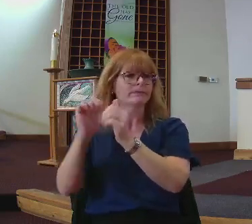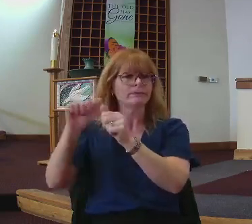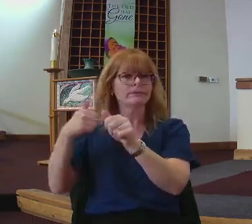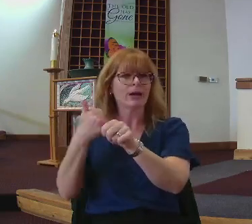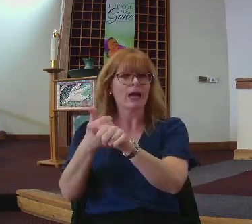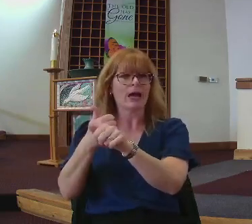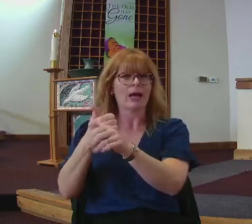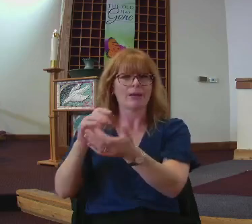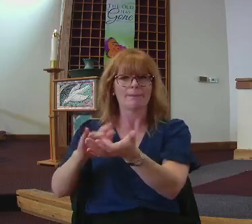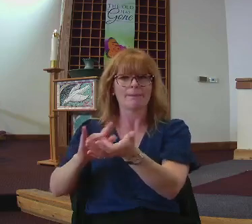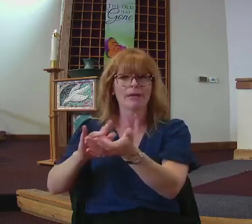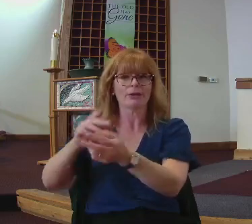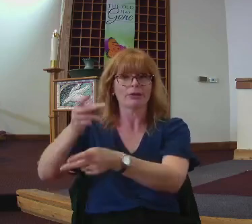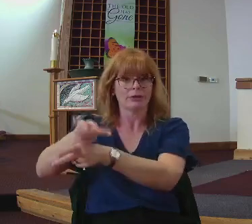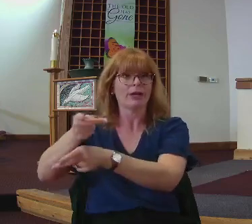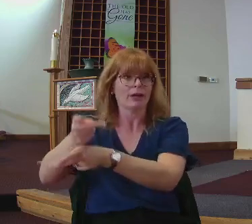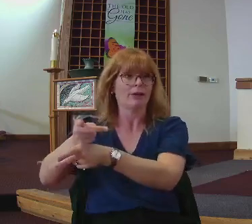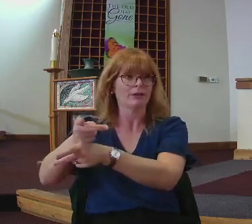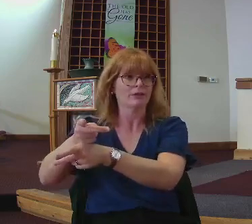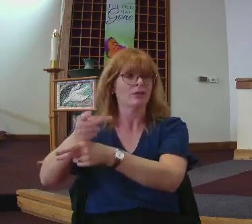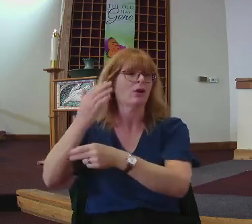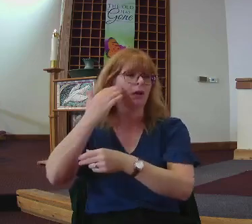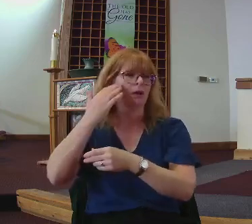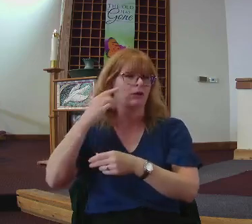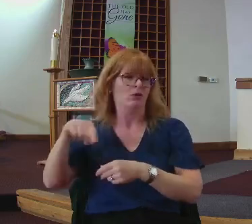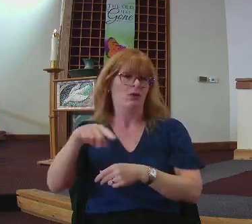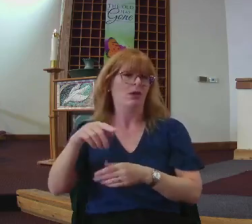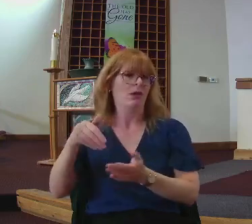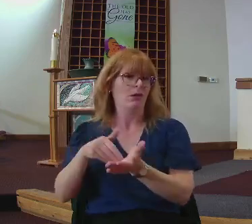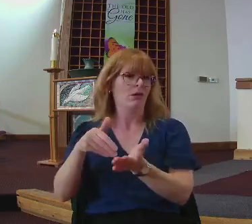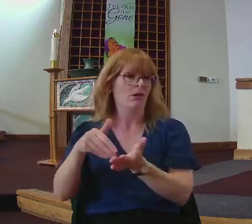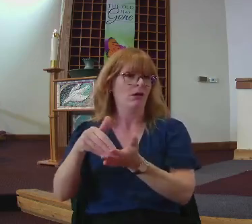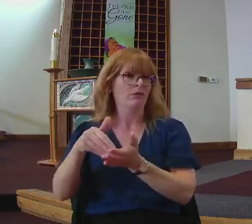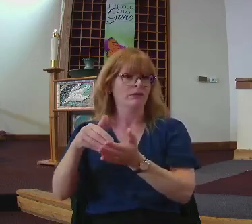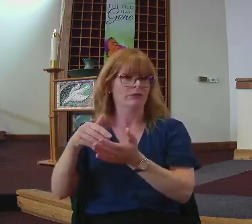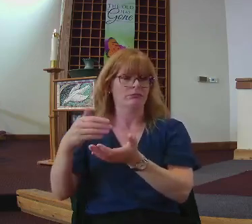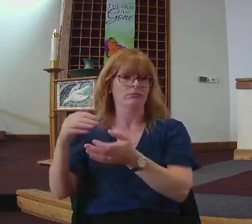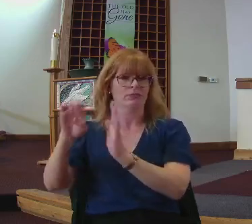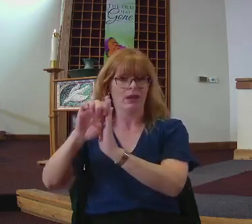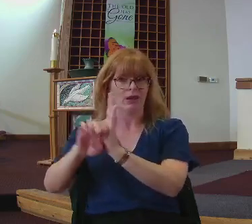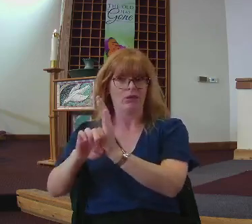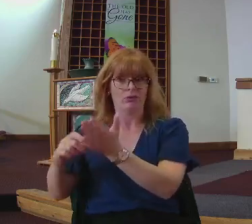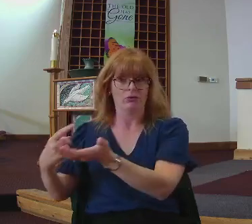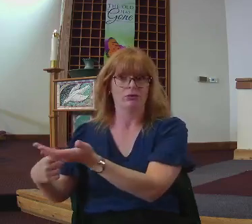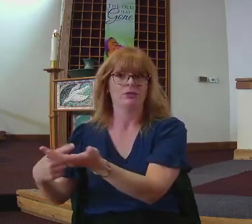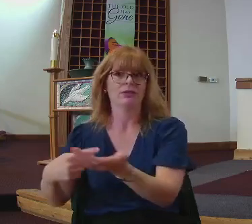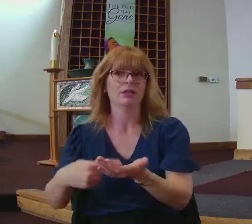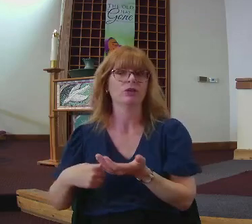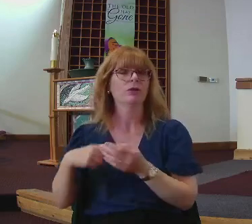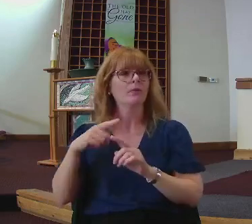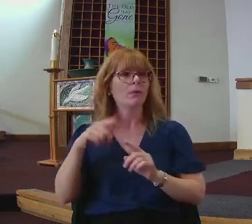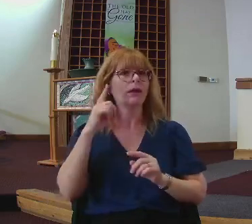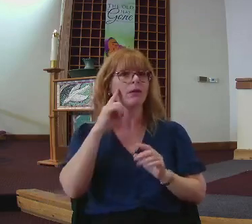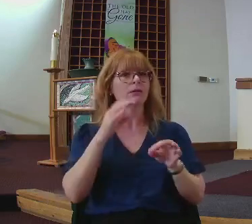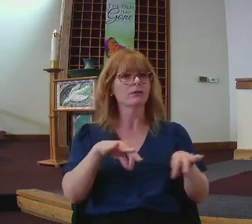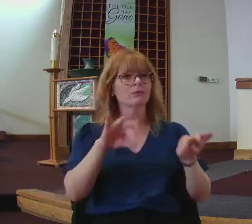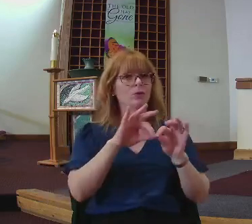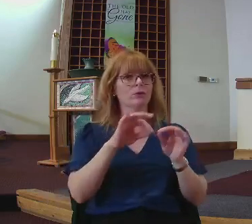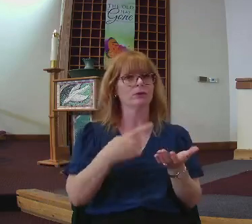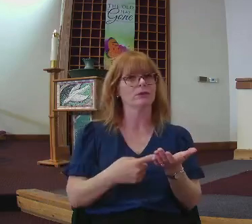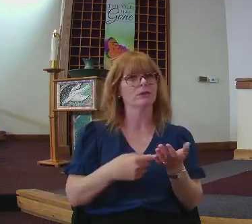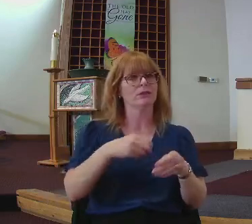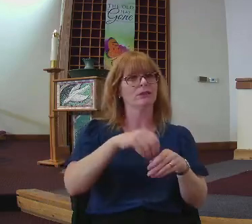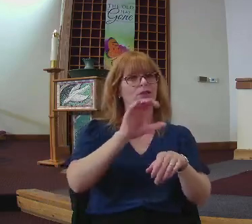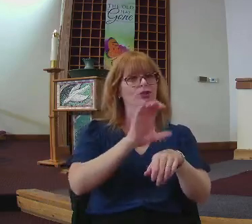that, but I think we need to be intentional about doing that within the church and within the Christian faith. And the Christian